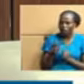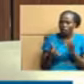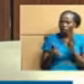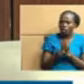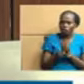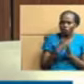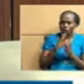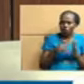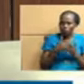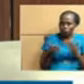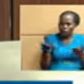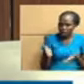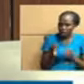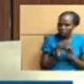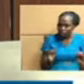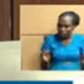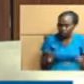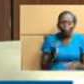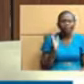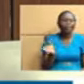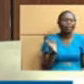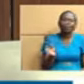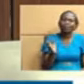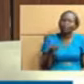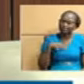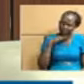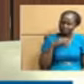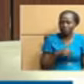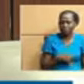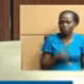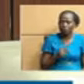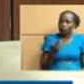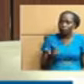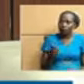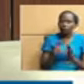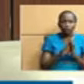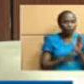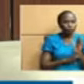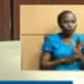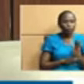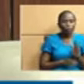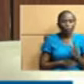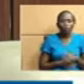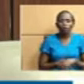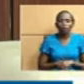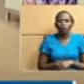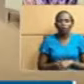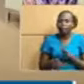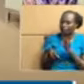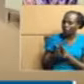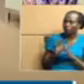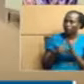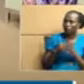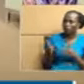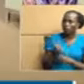we have enough for us to implement now. The Constitution is very clear. Maybe on the legal framework, for example, let